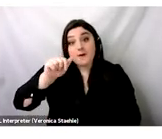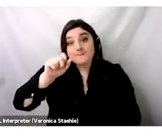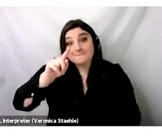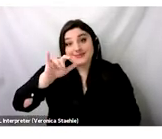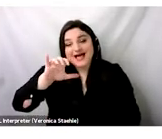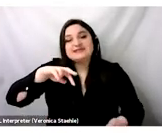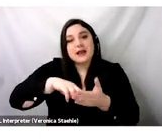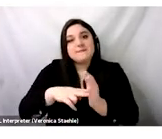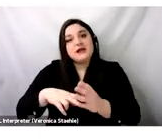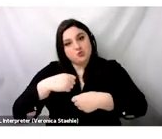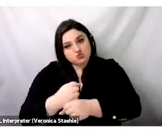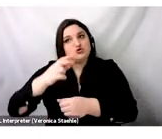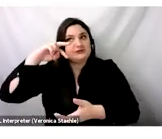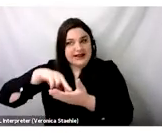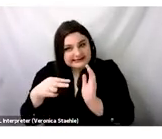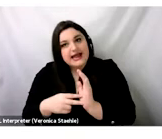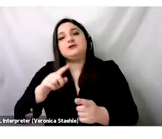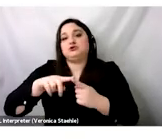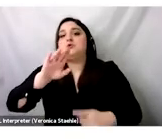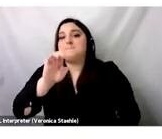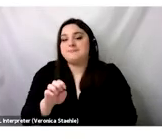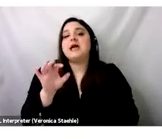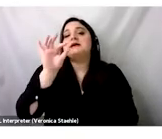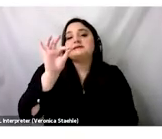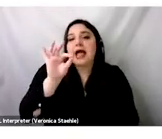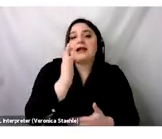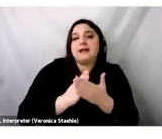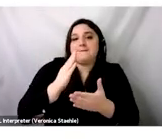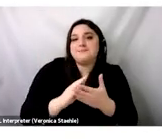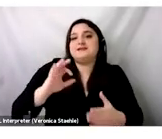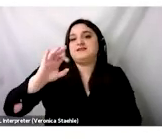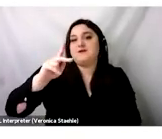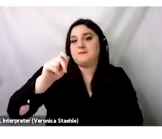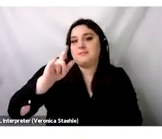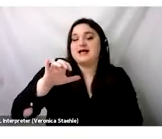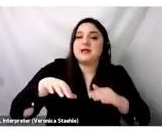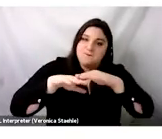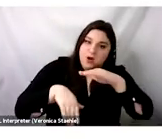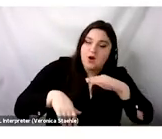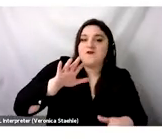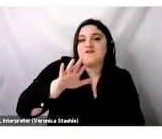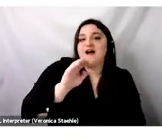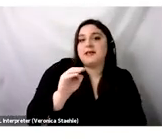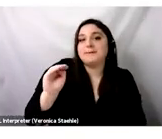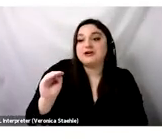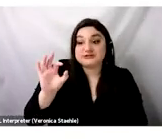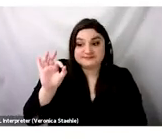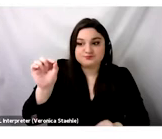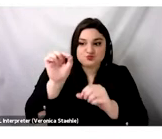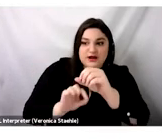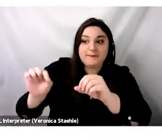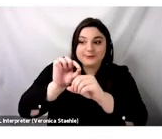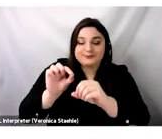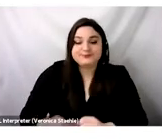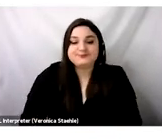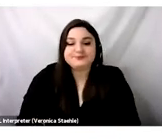a microplastic. It is produced as a tiny piece of plastic measuring 5 millimeters or less in diameter. So, as I mentioned, there